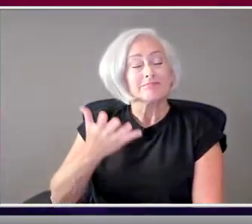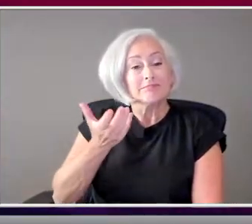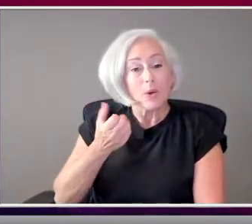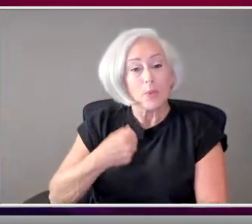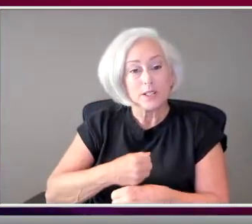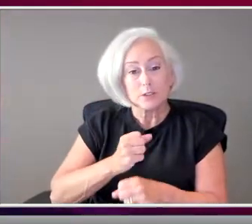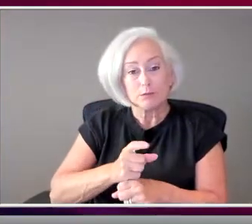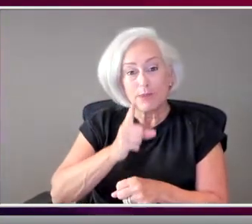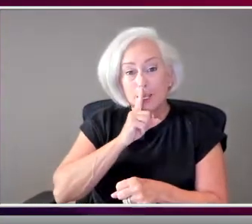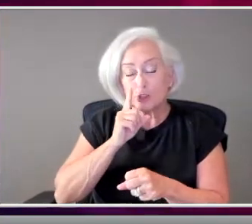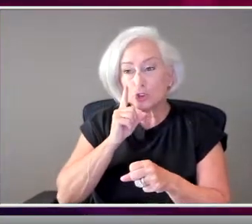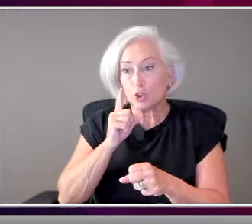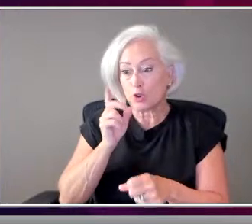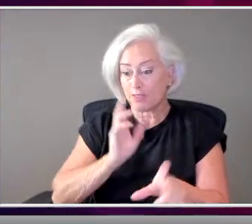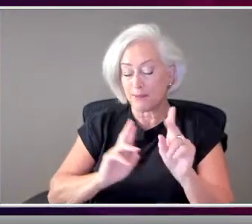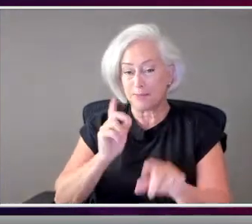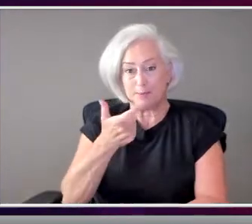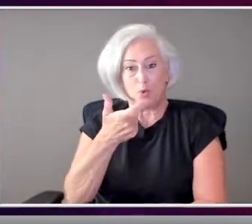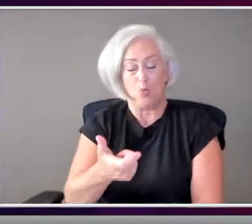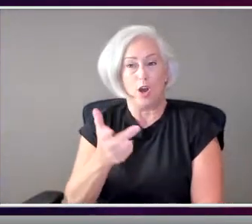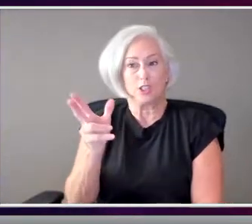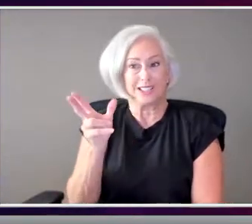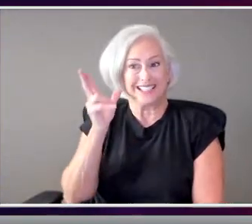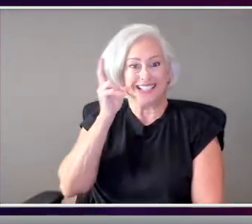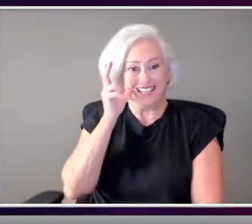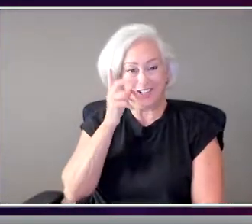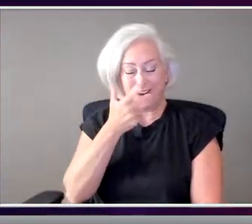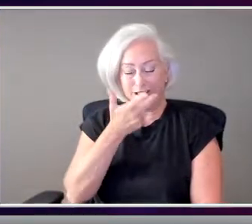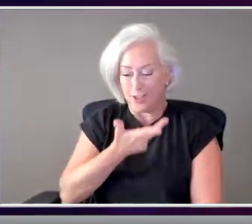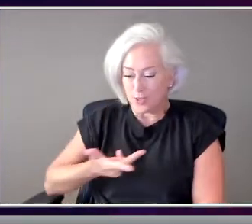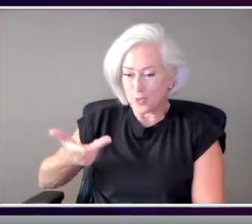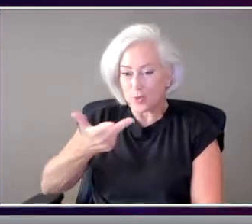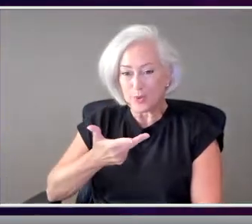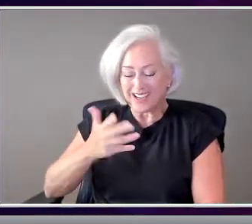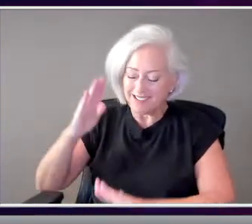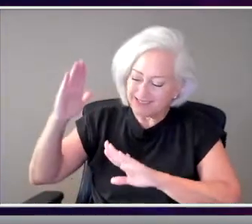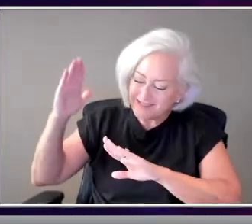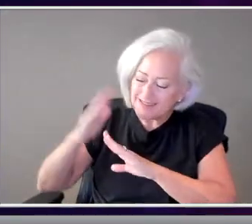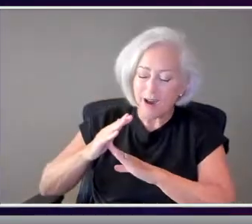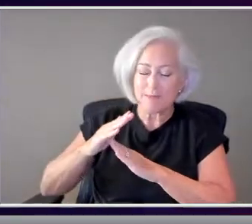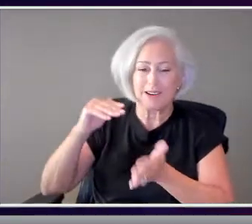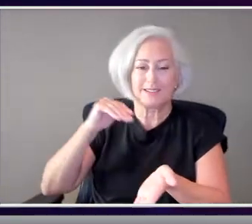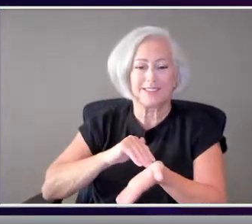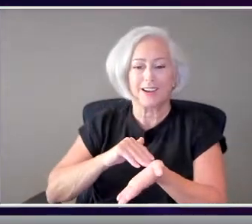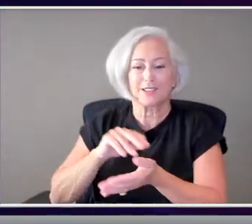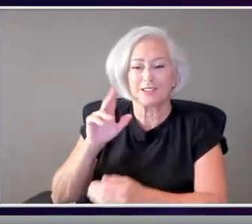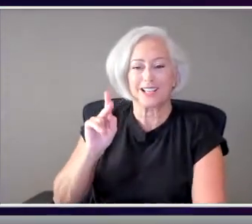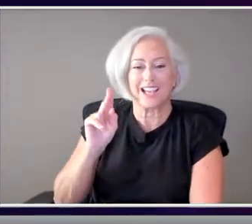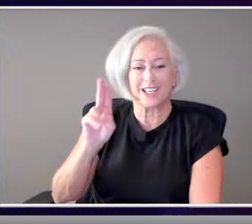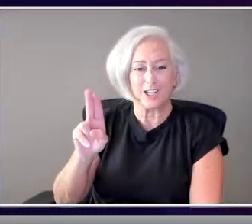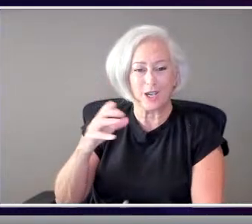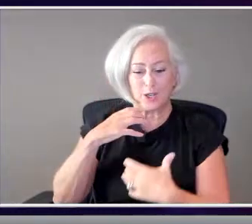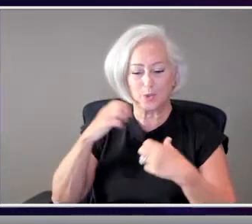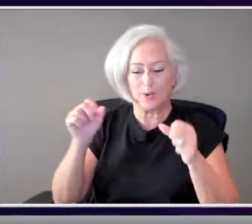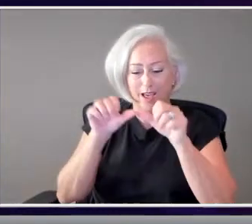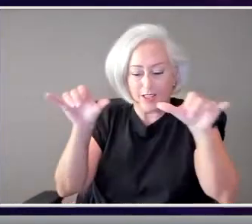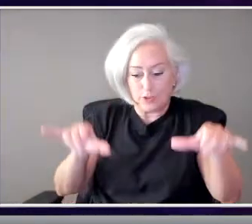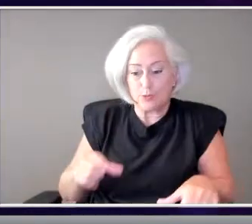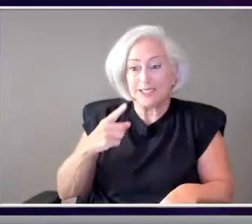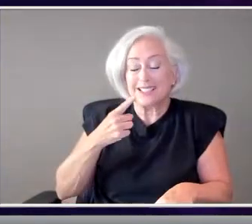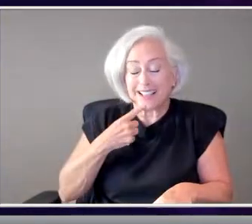is hearing this. I have 3 of the top doctors at the University of Kansas Health System, and they are all saying essentially that